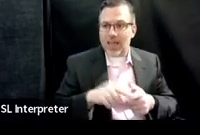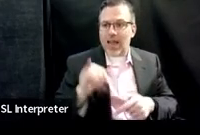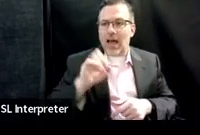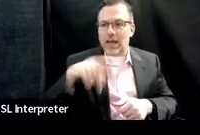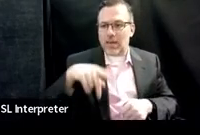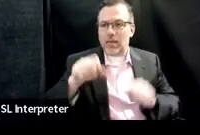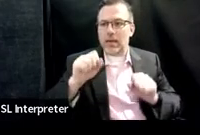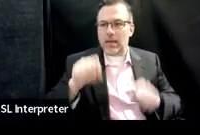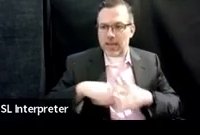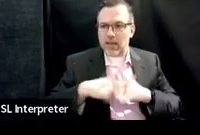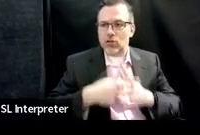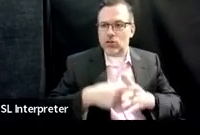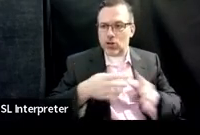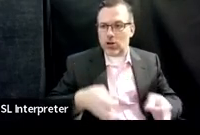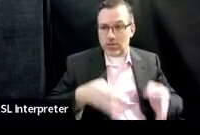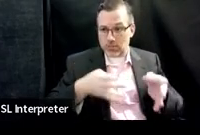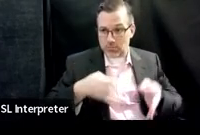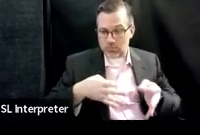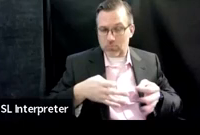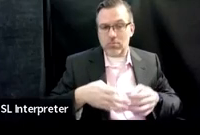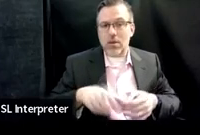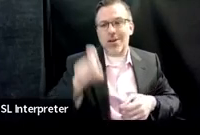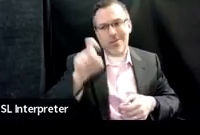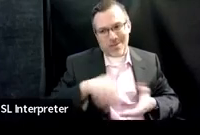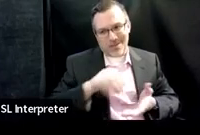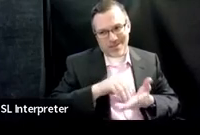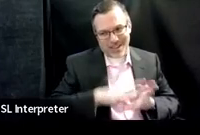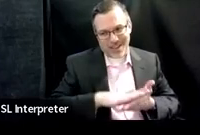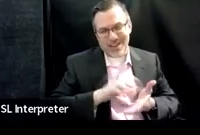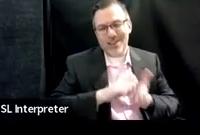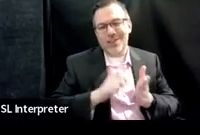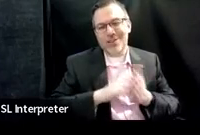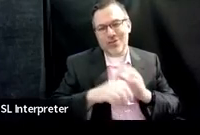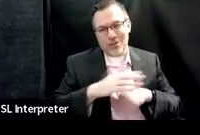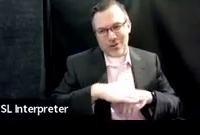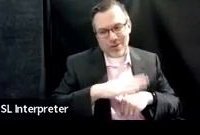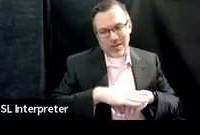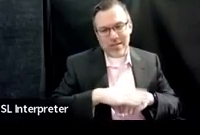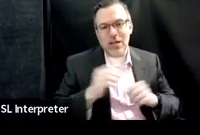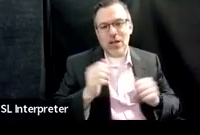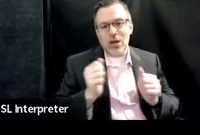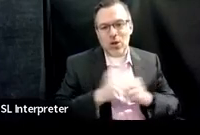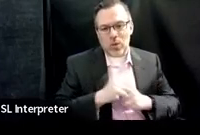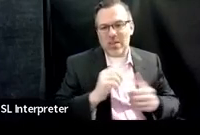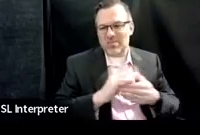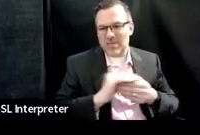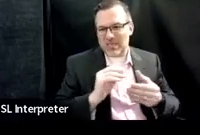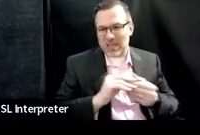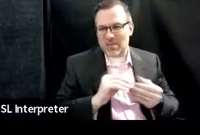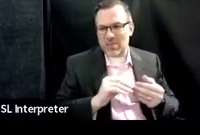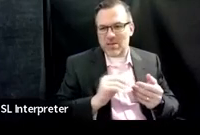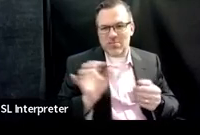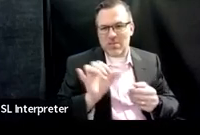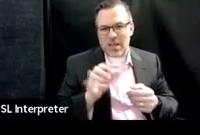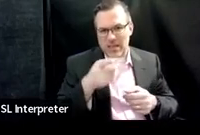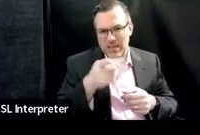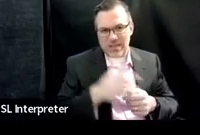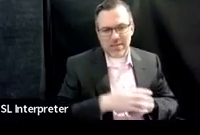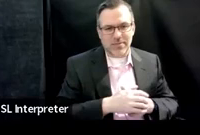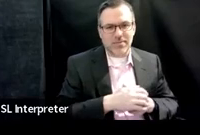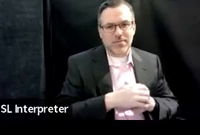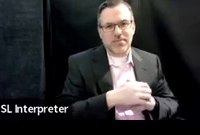sooner. And that must be documented in the written notice, like I've already said, with a statement such as this one.